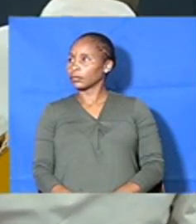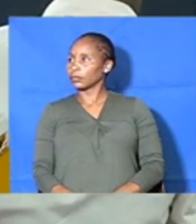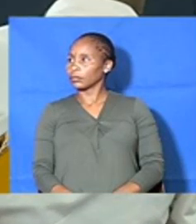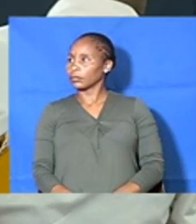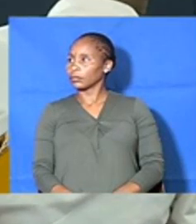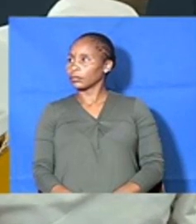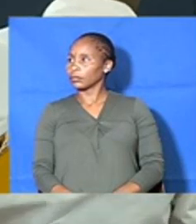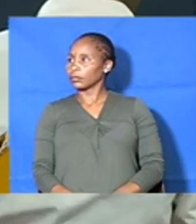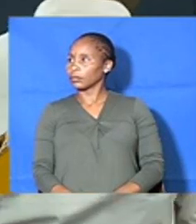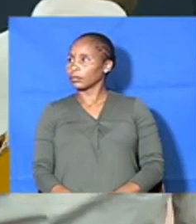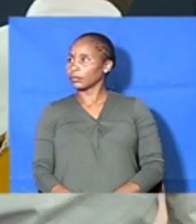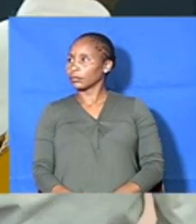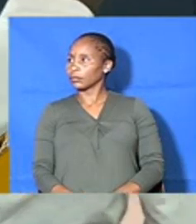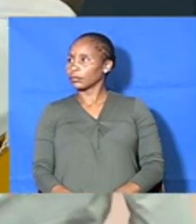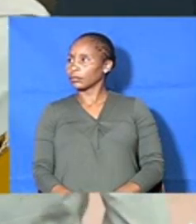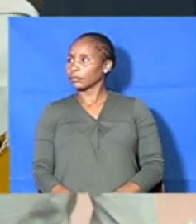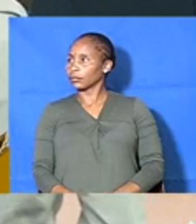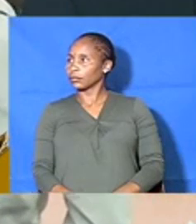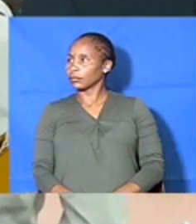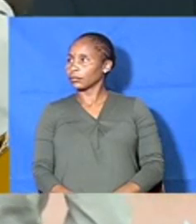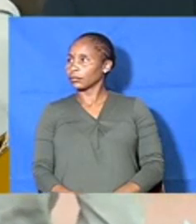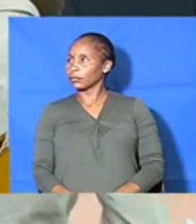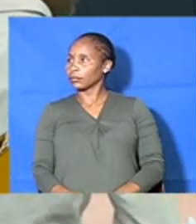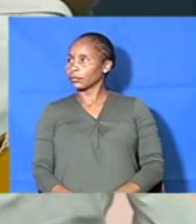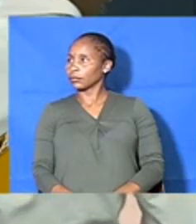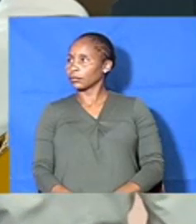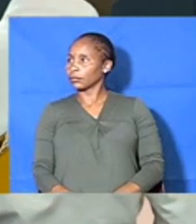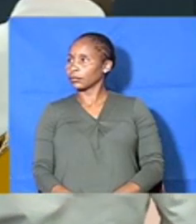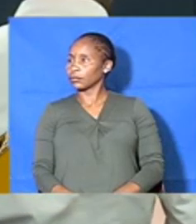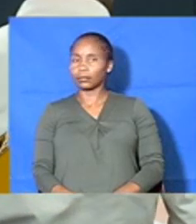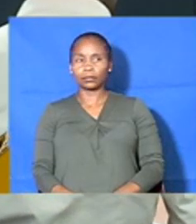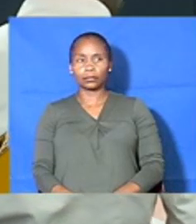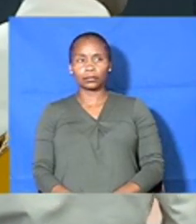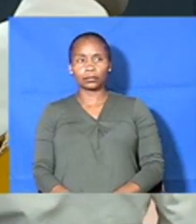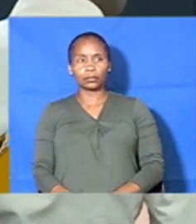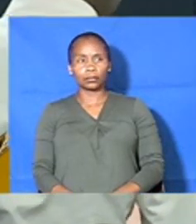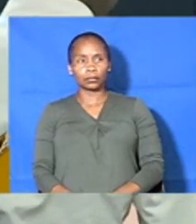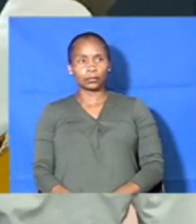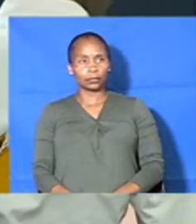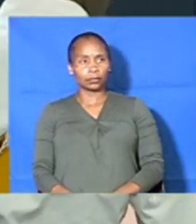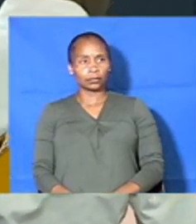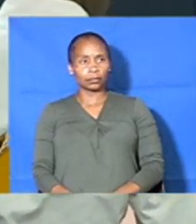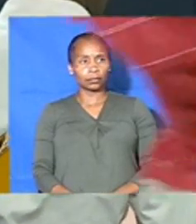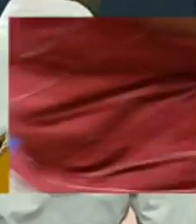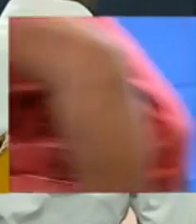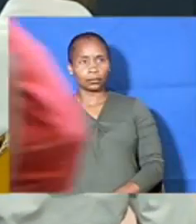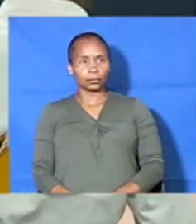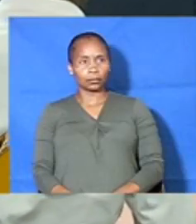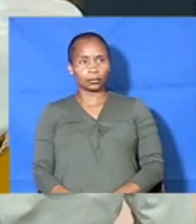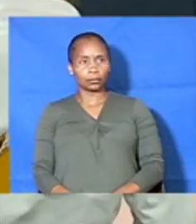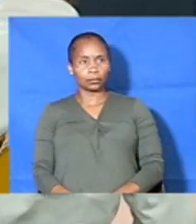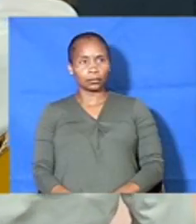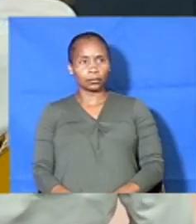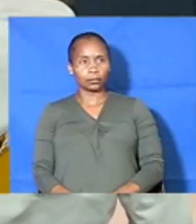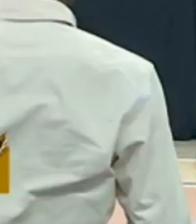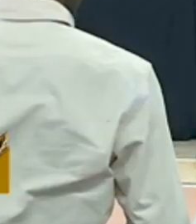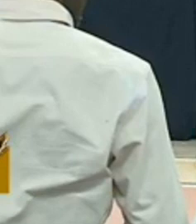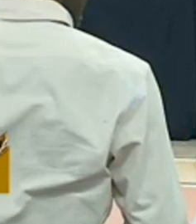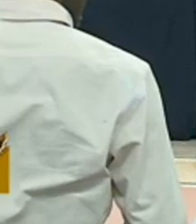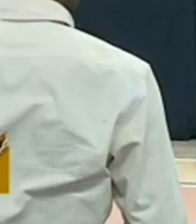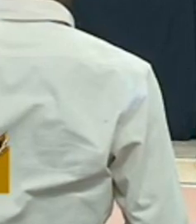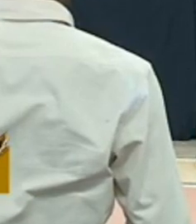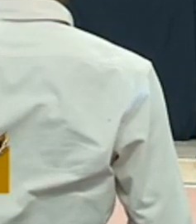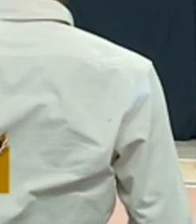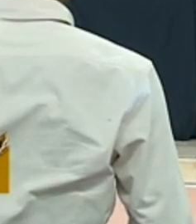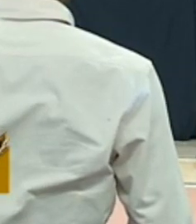bawe ba sanje gore batho ba lokise ba te ba dilokise ba tsiya nako jaanong motho ga a dutse go bona a